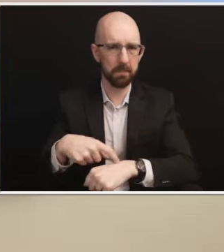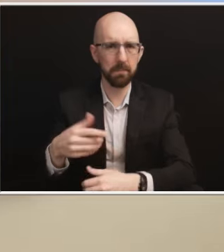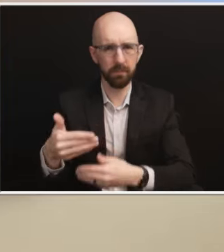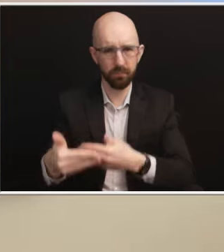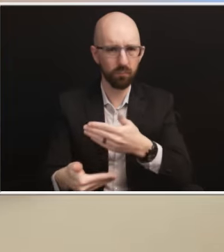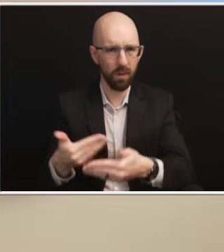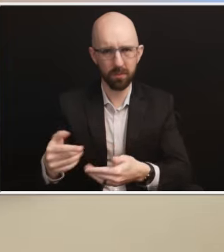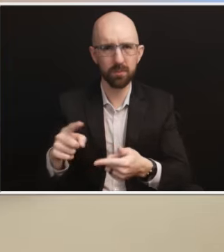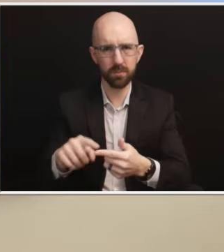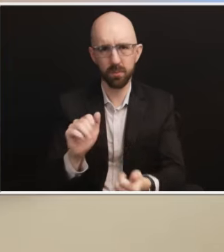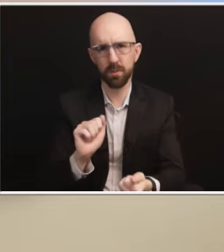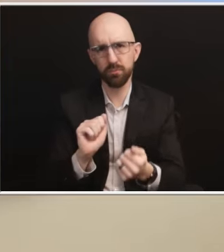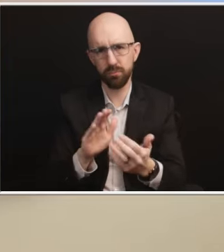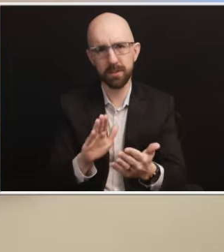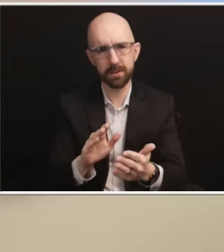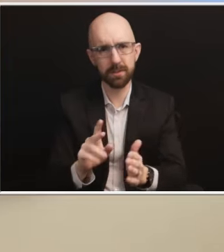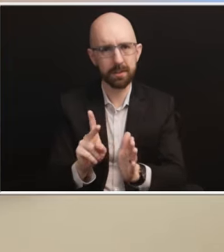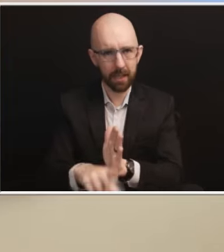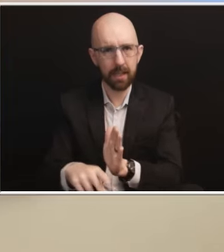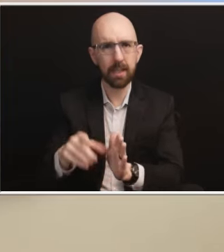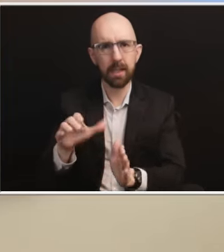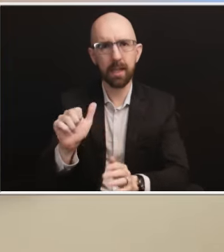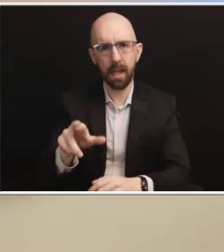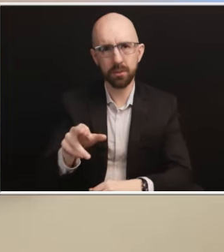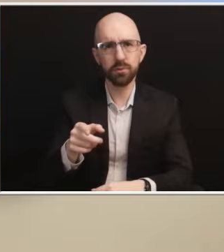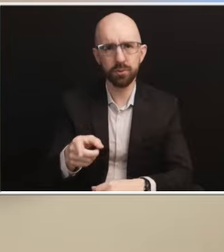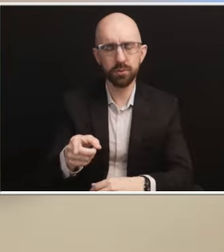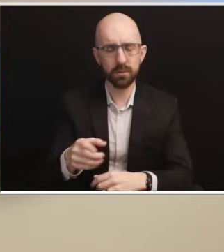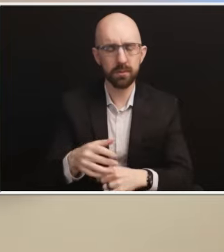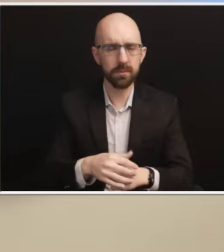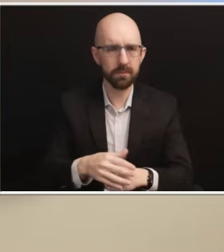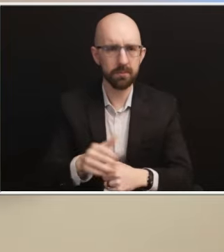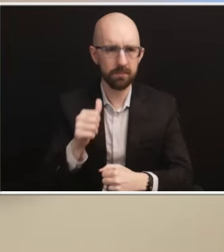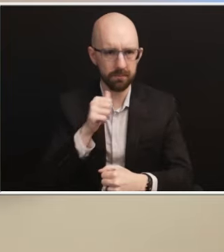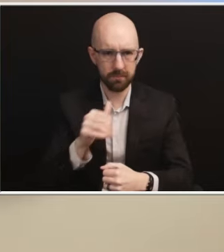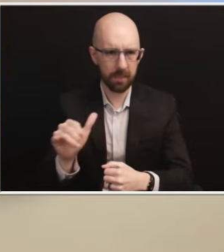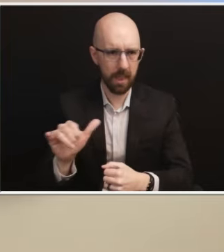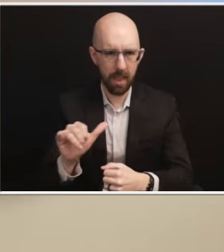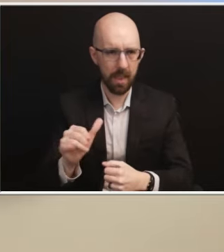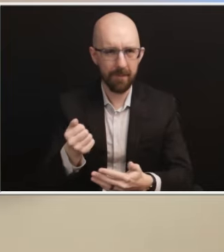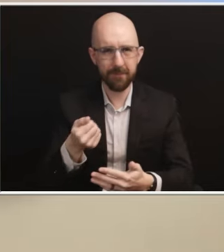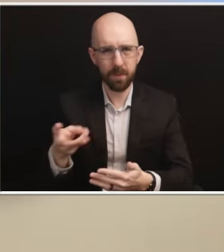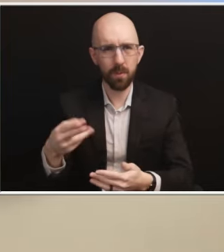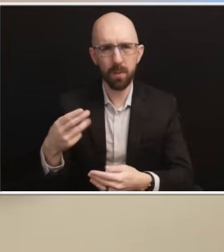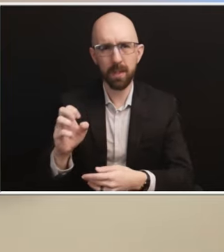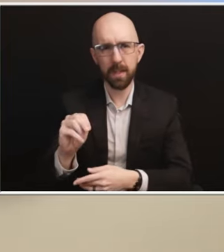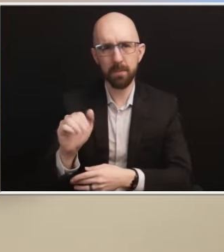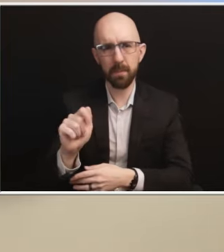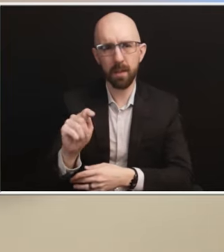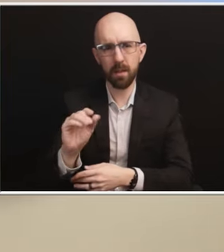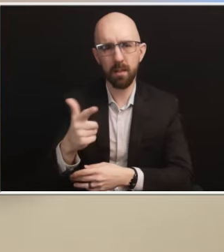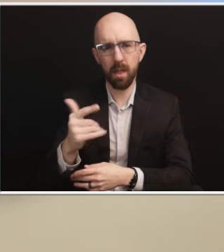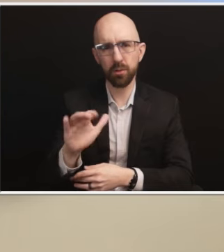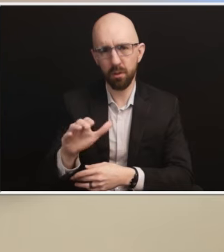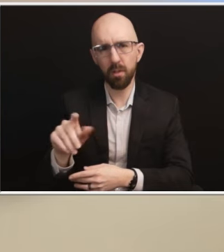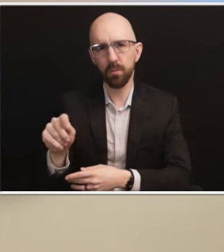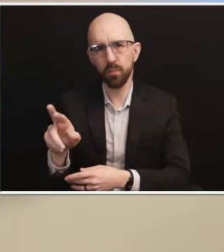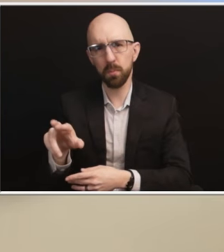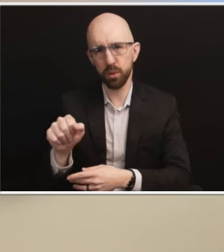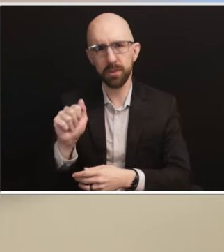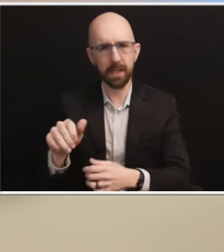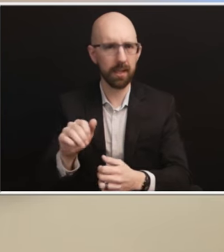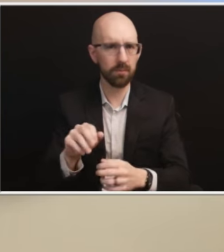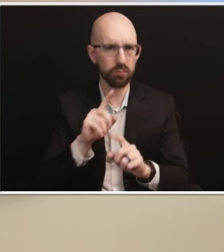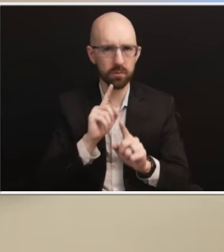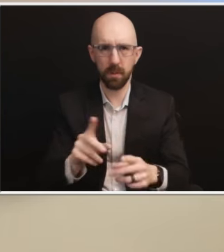address killing the cancer, unlike a few of the hematological tumors that can respond really rapidly.